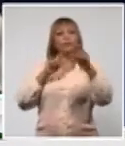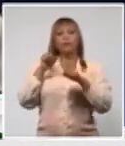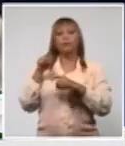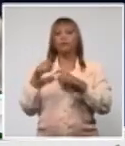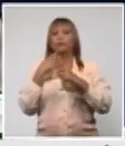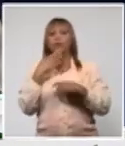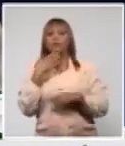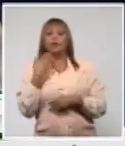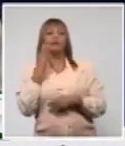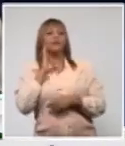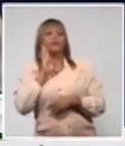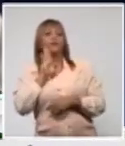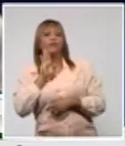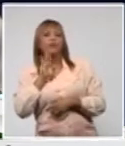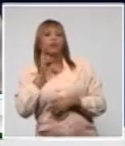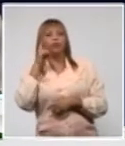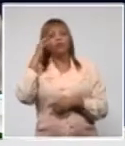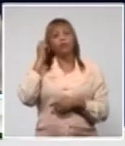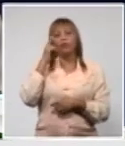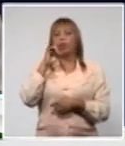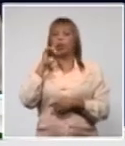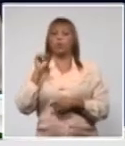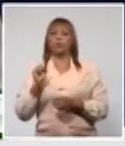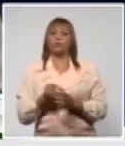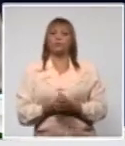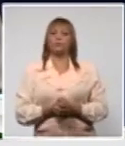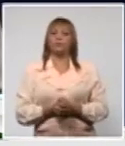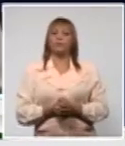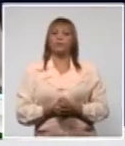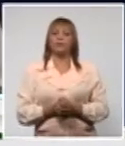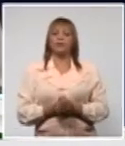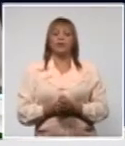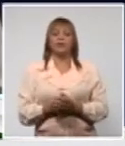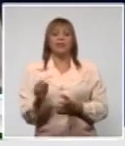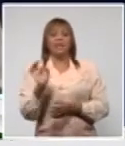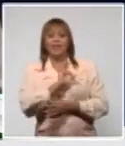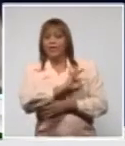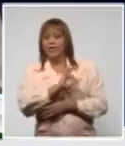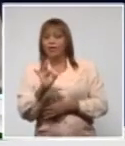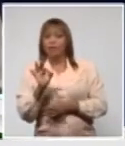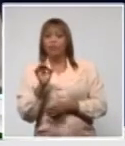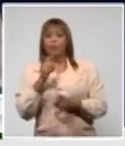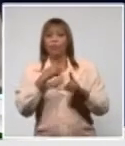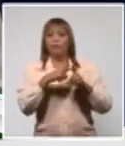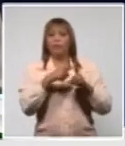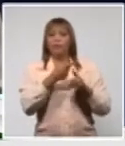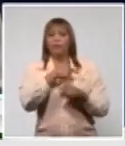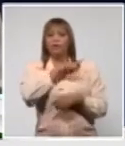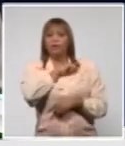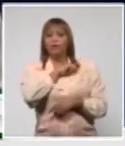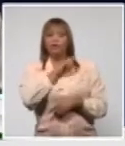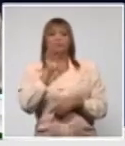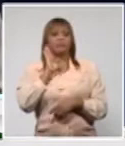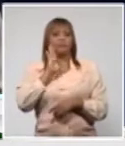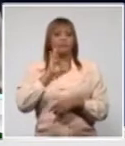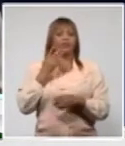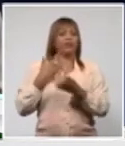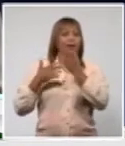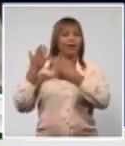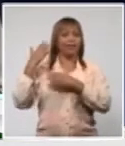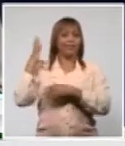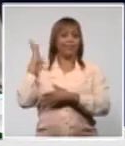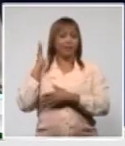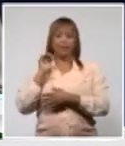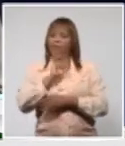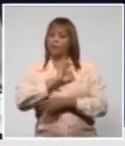and recovered from the virus. 5 patients are between 20 and 39 years of age, 5